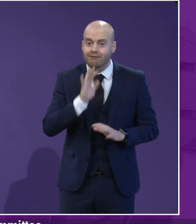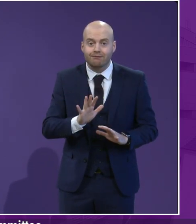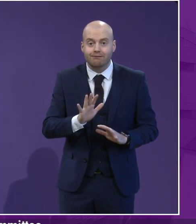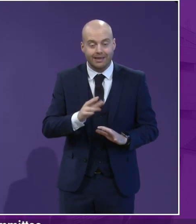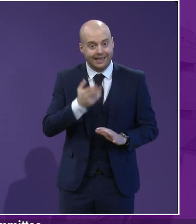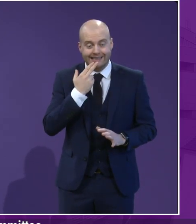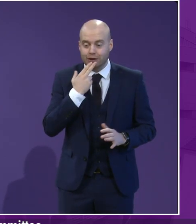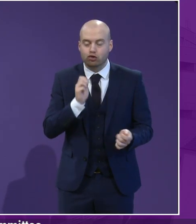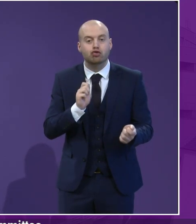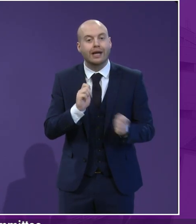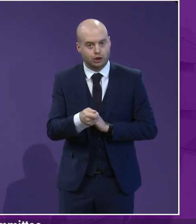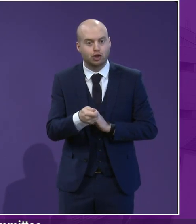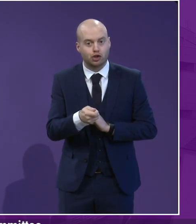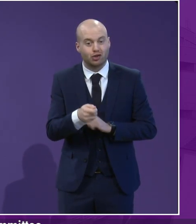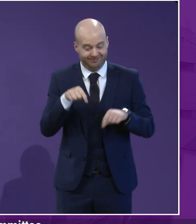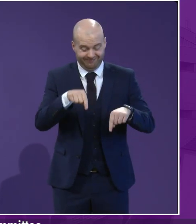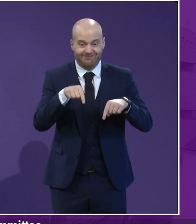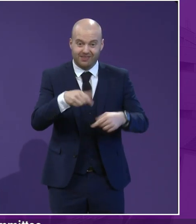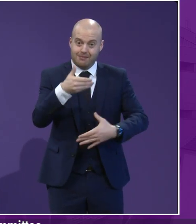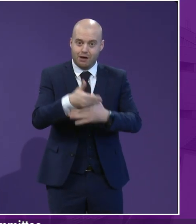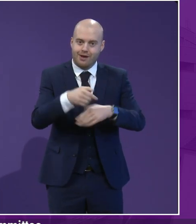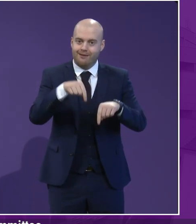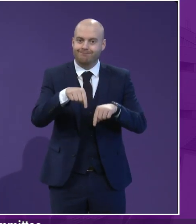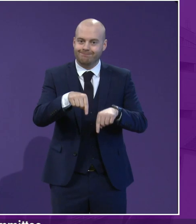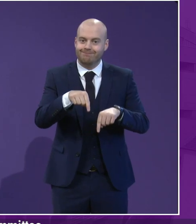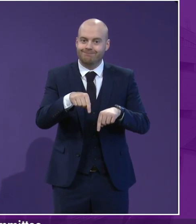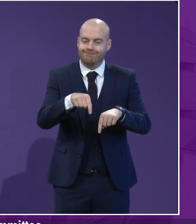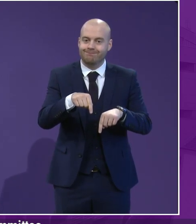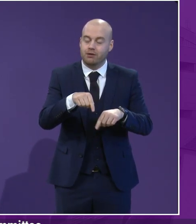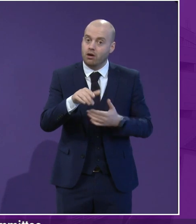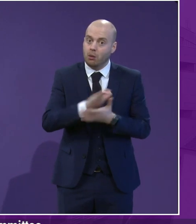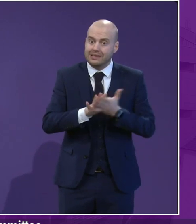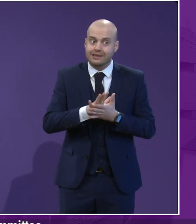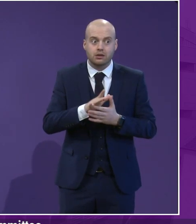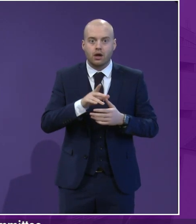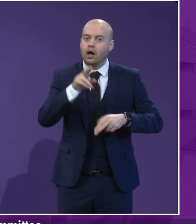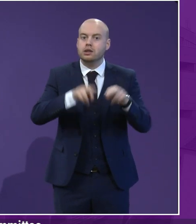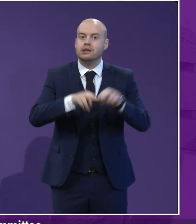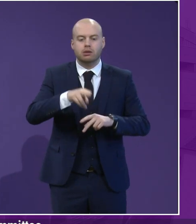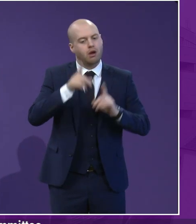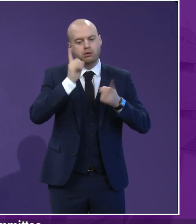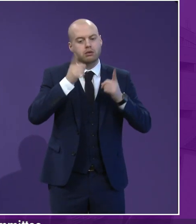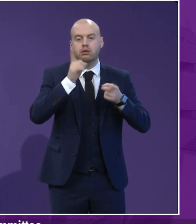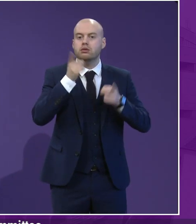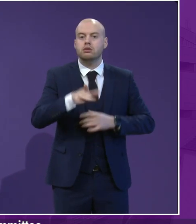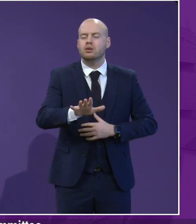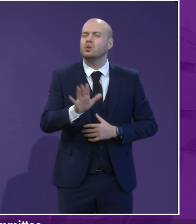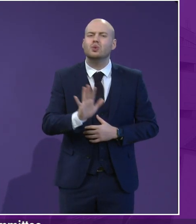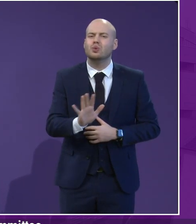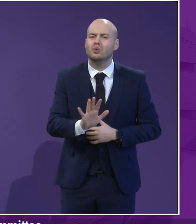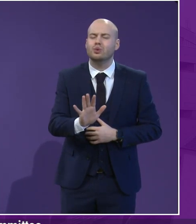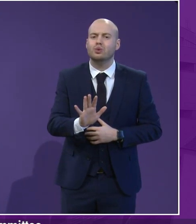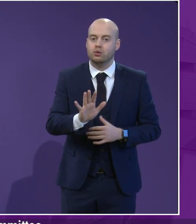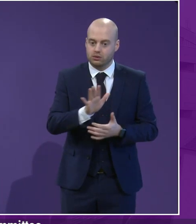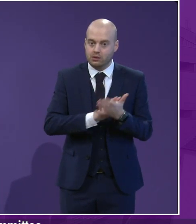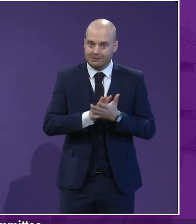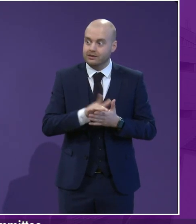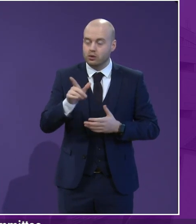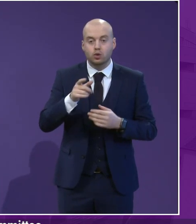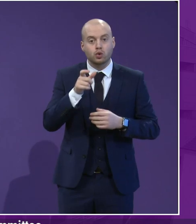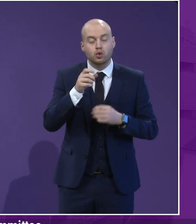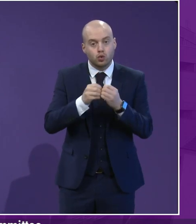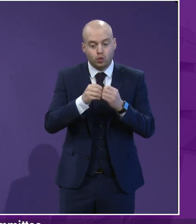on the student. The ability to speak up and to say that actually this is not working, this is difficult and I need more help or I need a change, that is